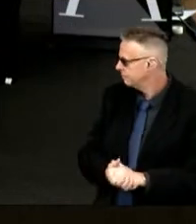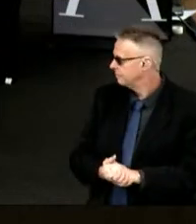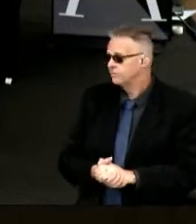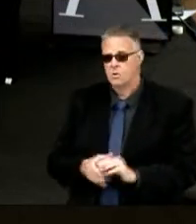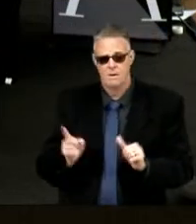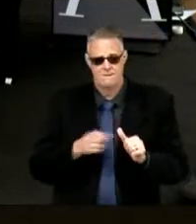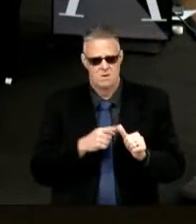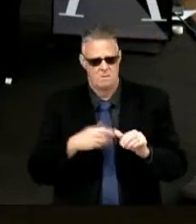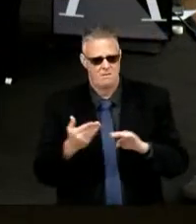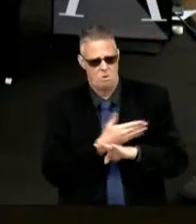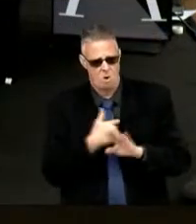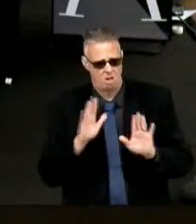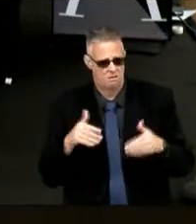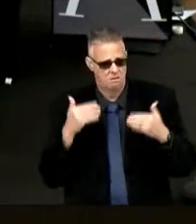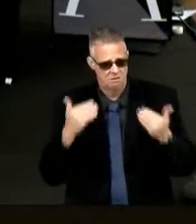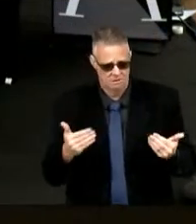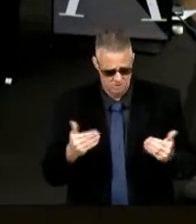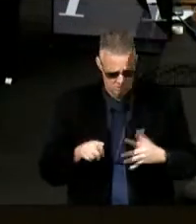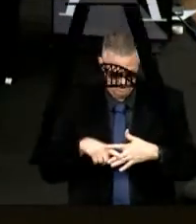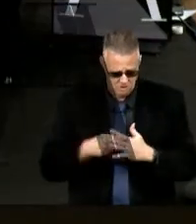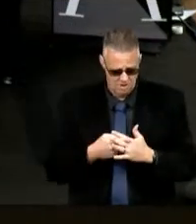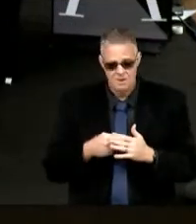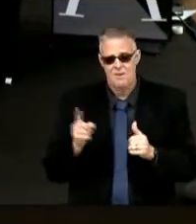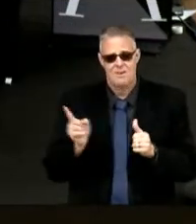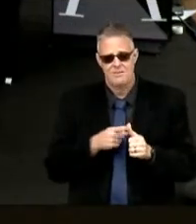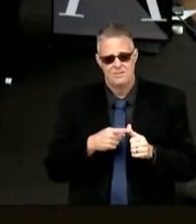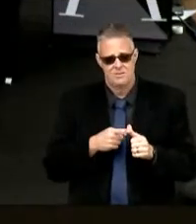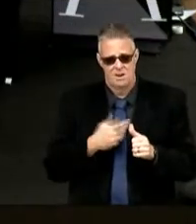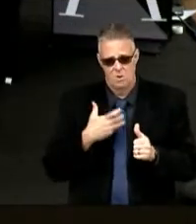Before I start singing, first and